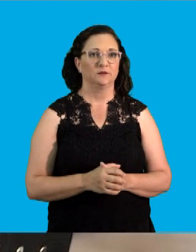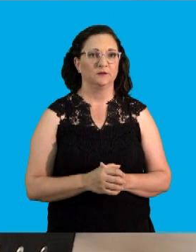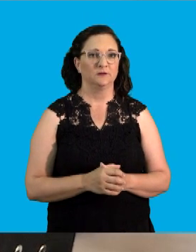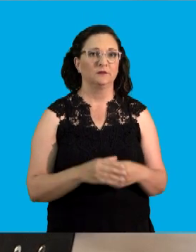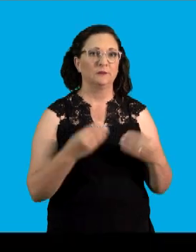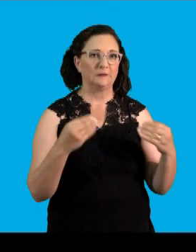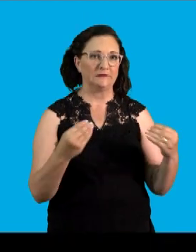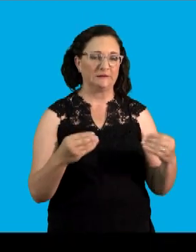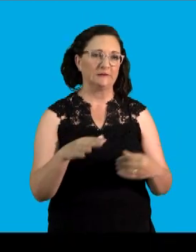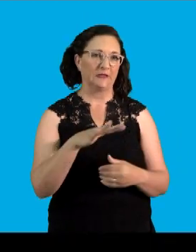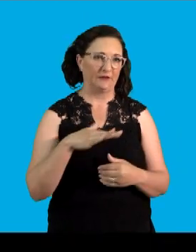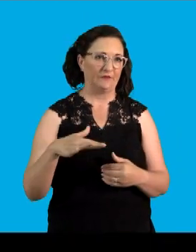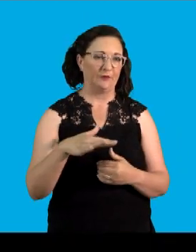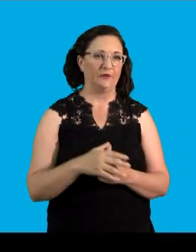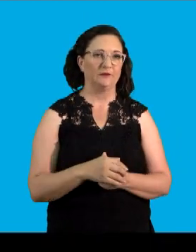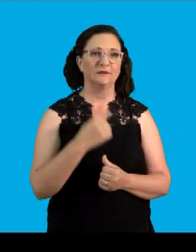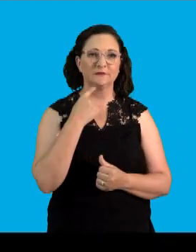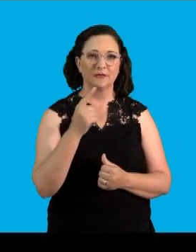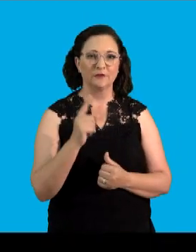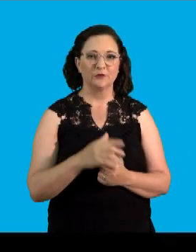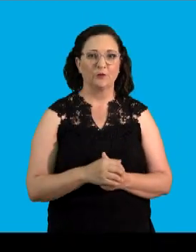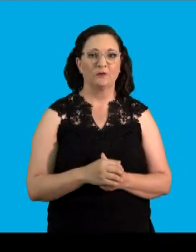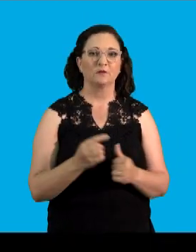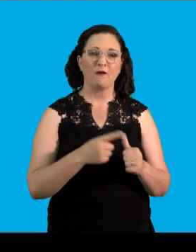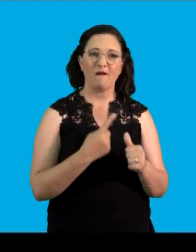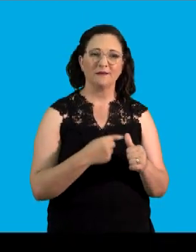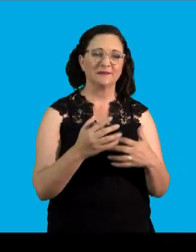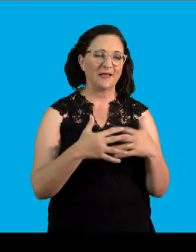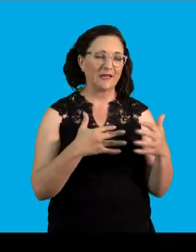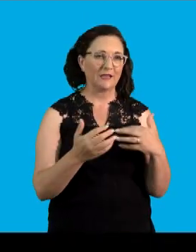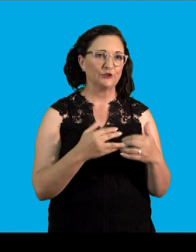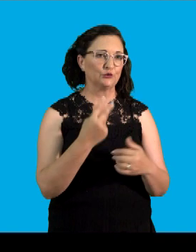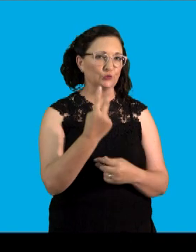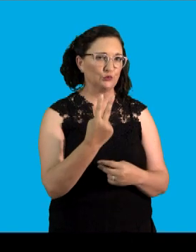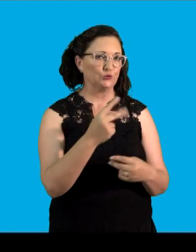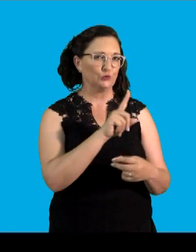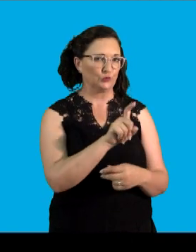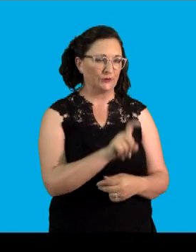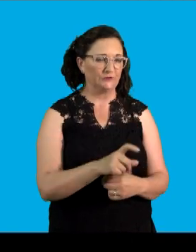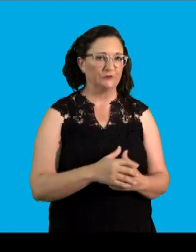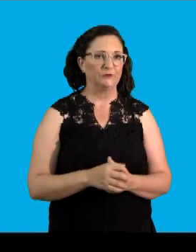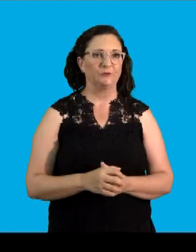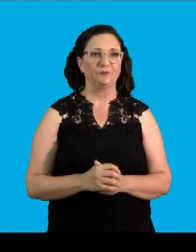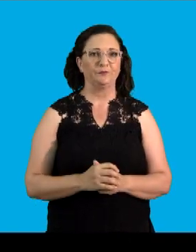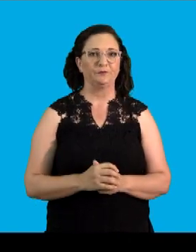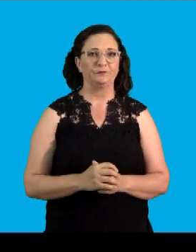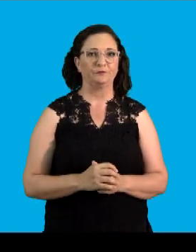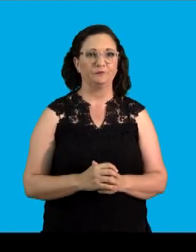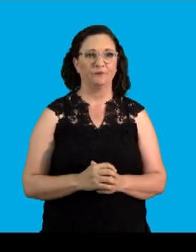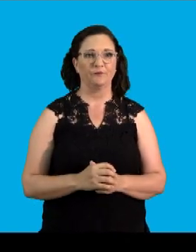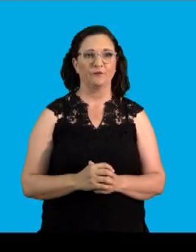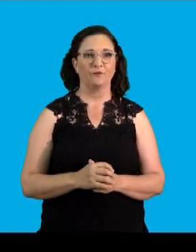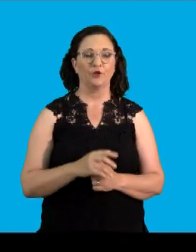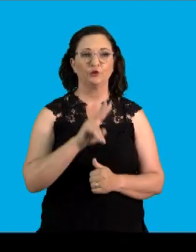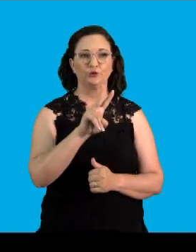your business environment. Right, it says here, answer any 2 questions from the section. Right.